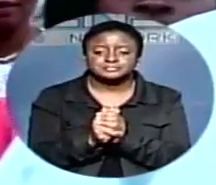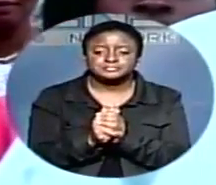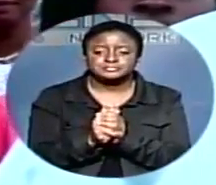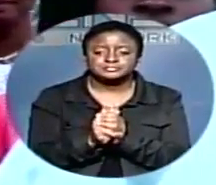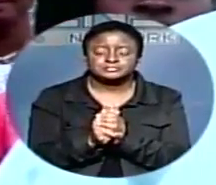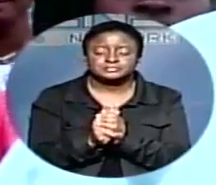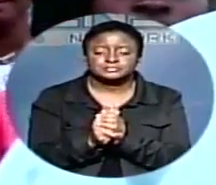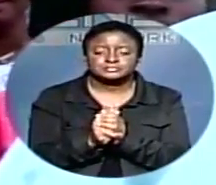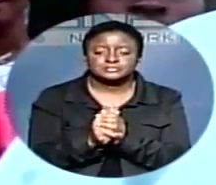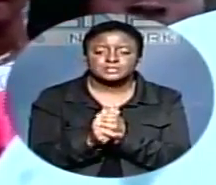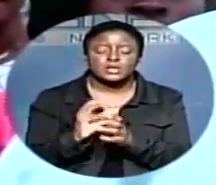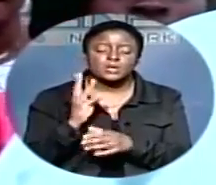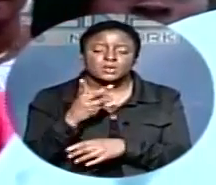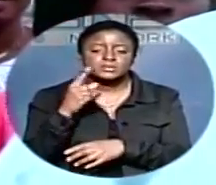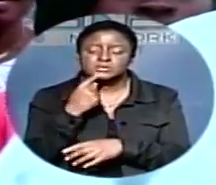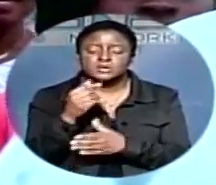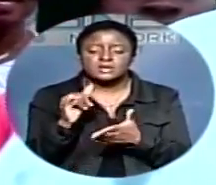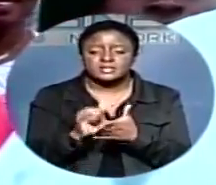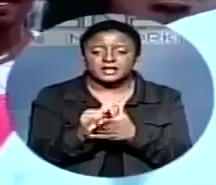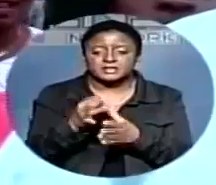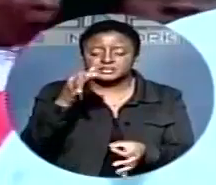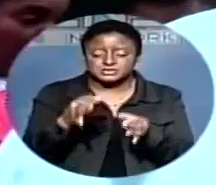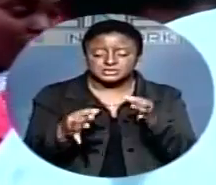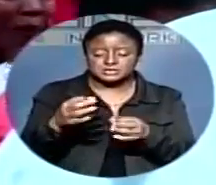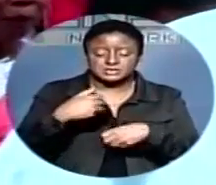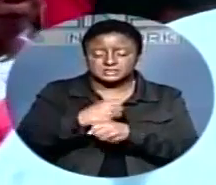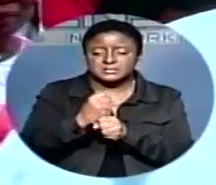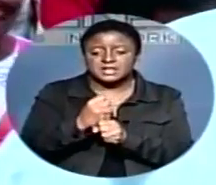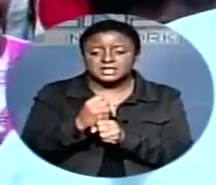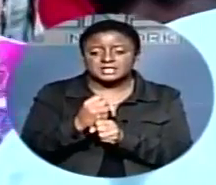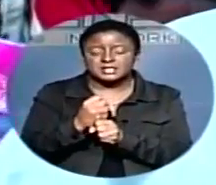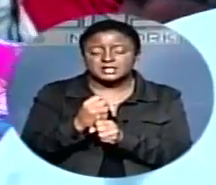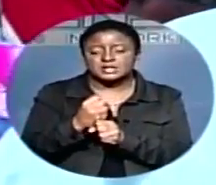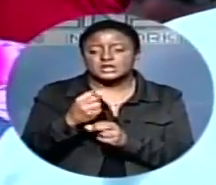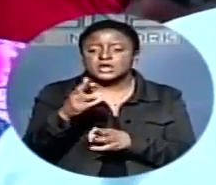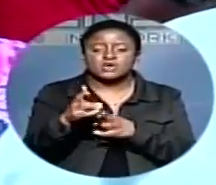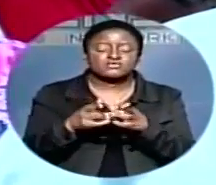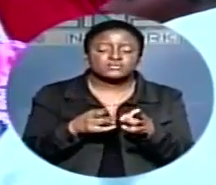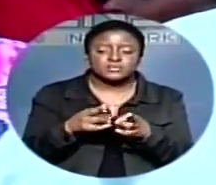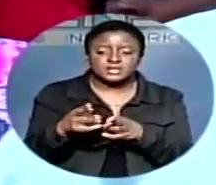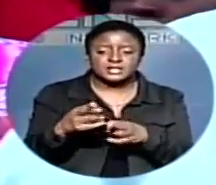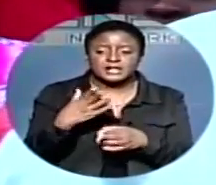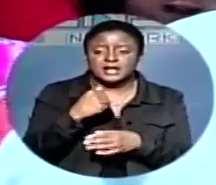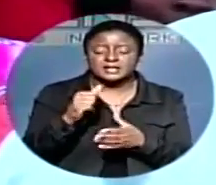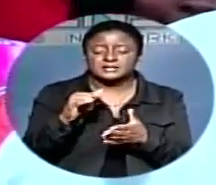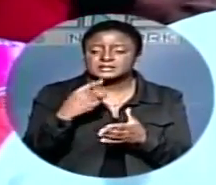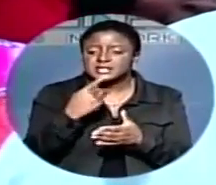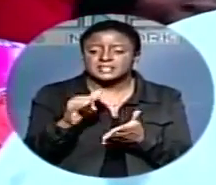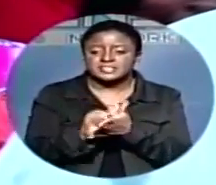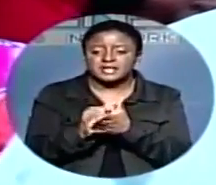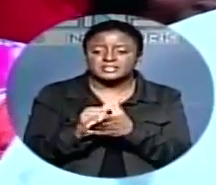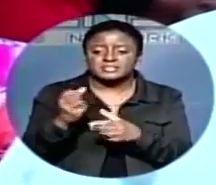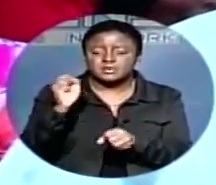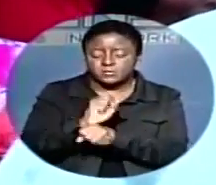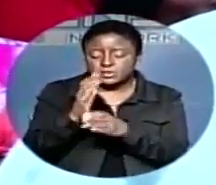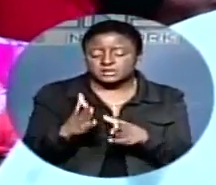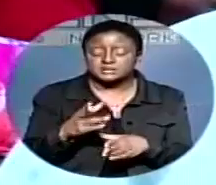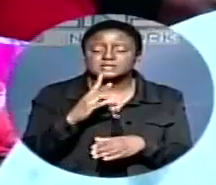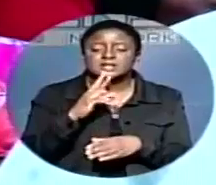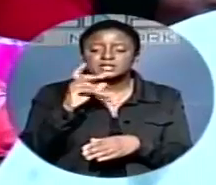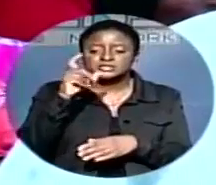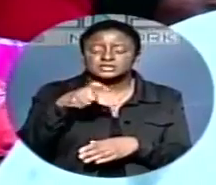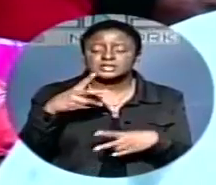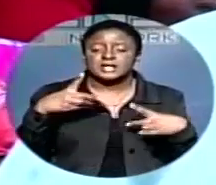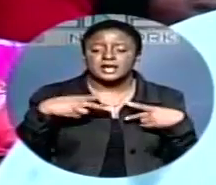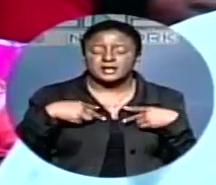and Justice Longy's ruling, his verbal ruling was that indeed the employees of City Market are entitled to severance payments, and those payments